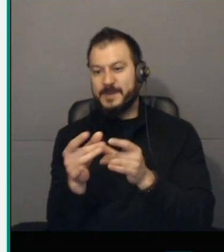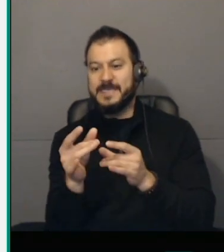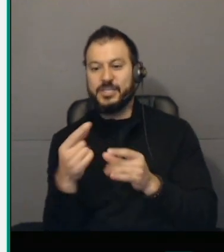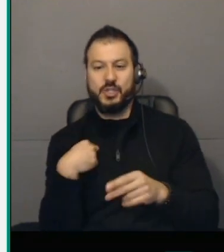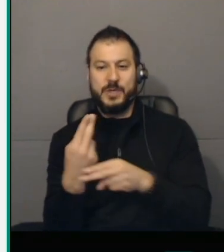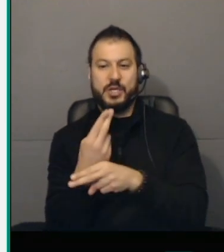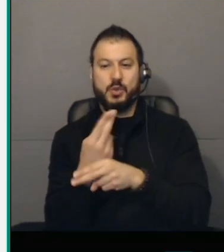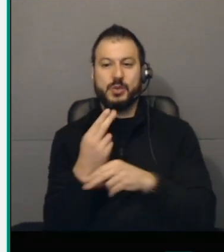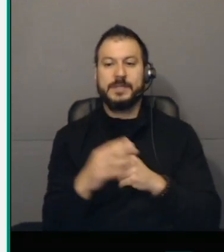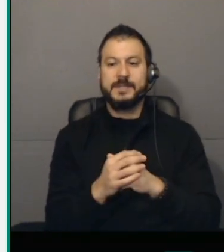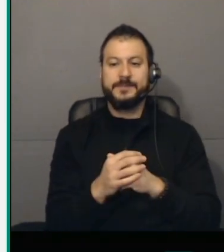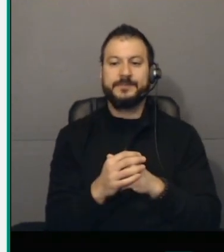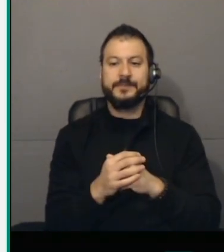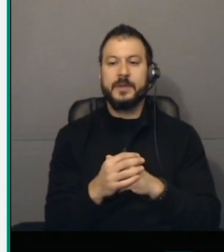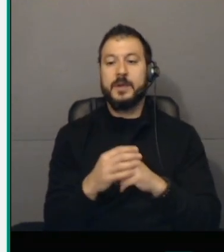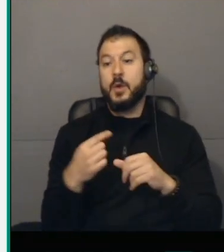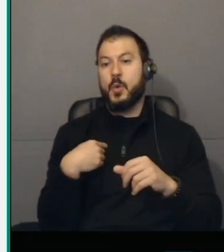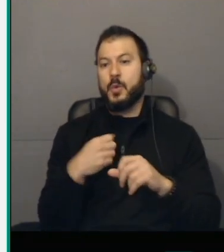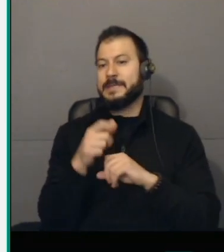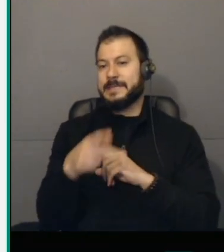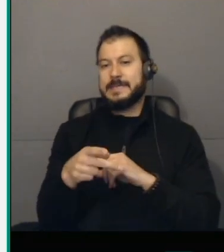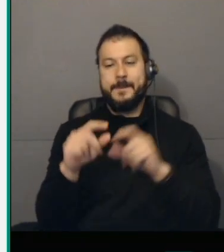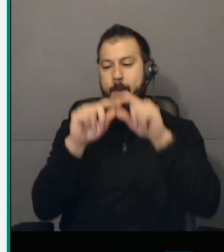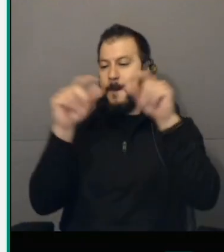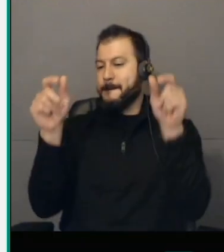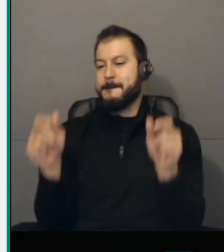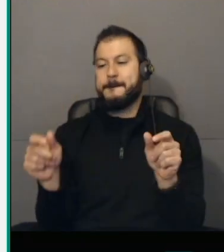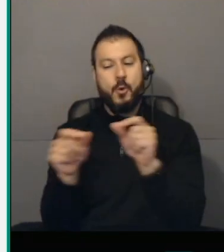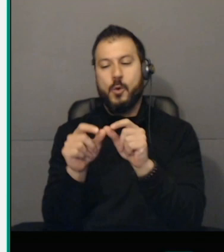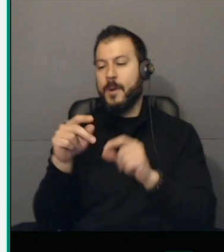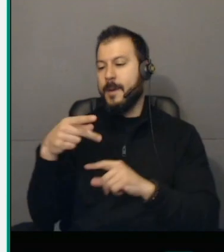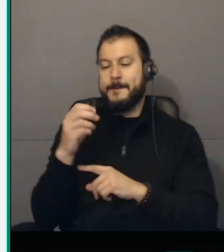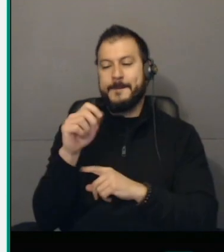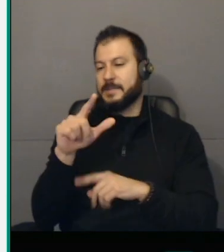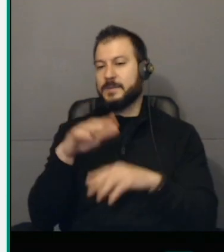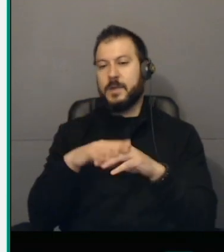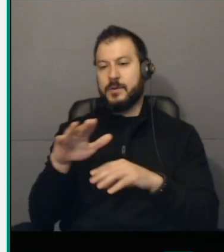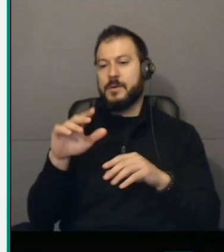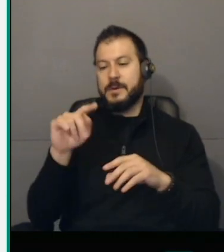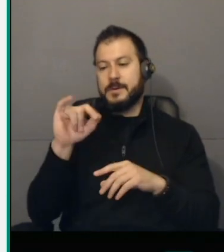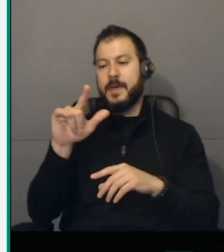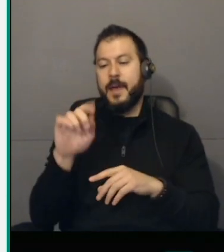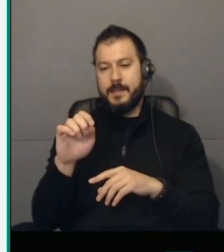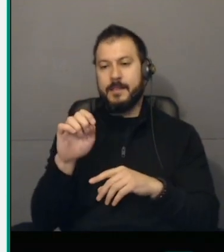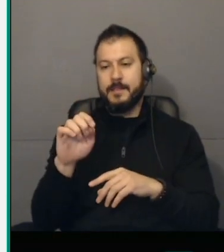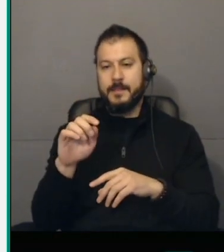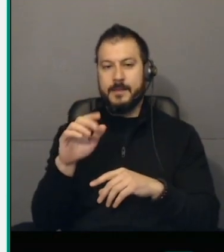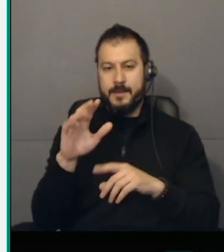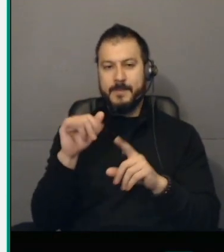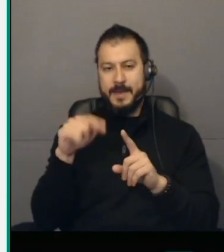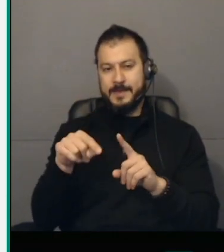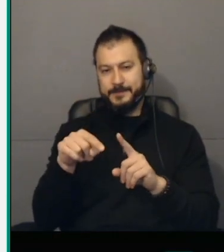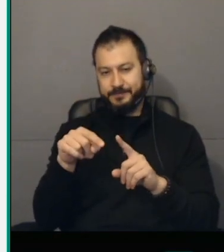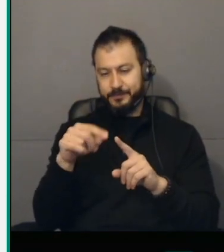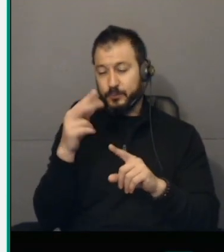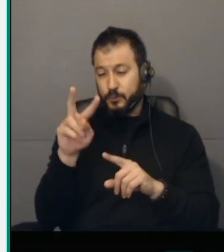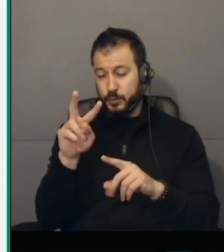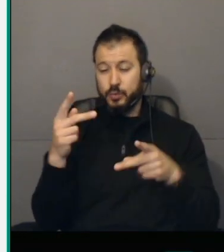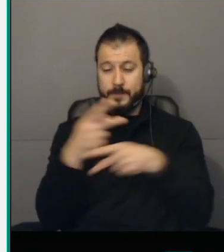we used. First, we skip border pixels on your tile. So by the D3D spec,